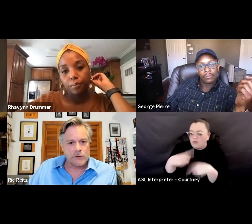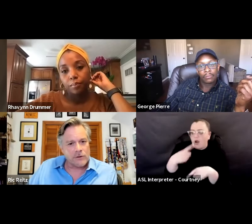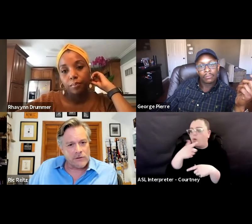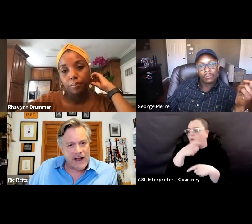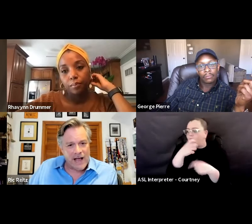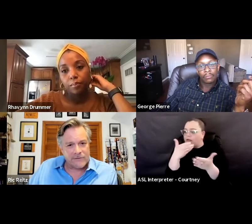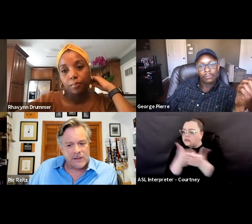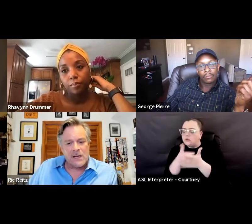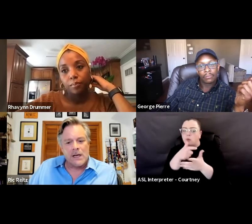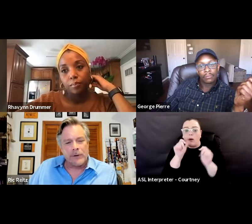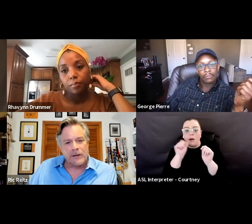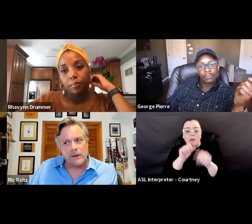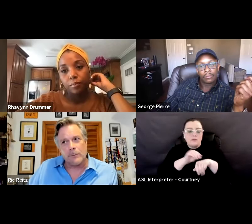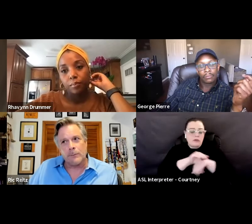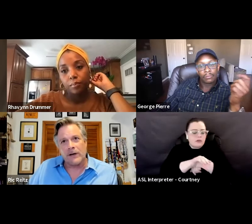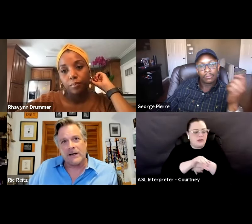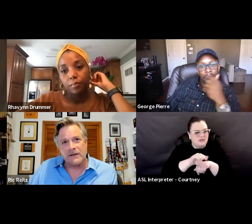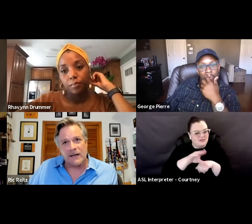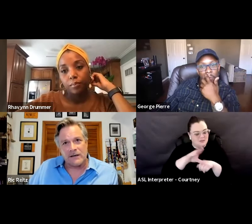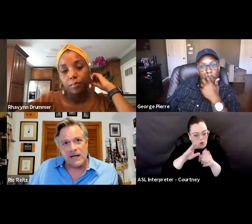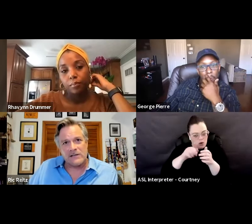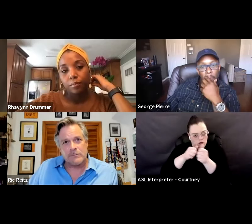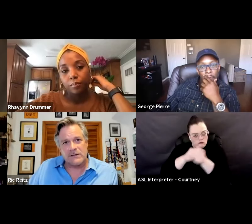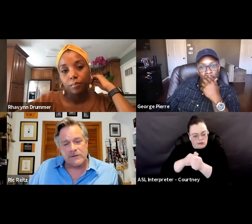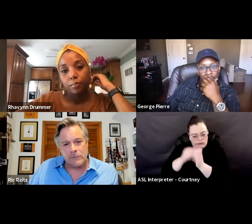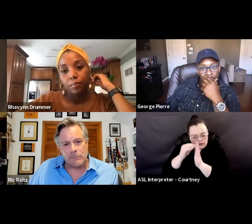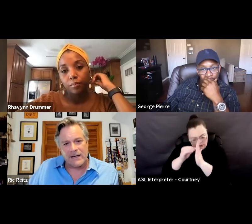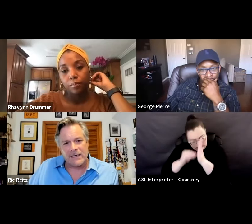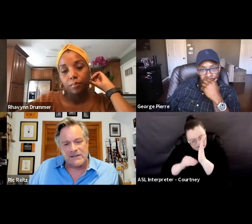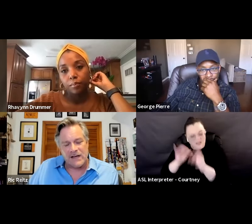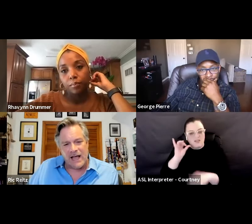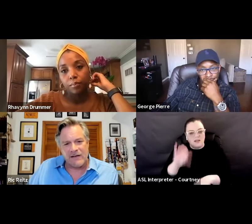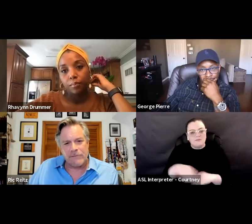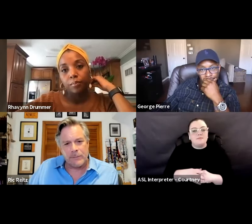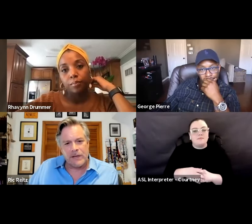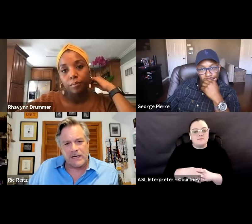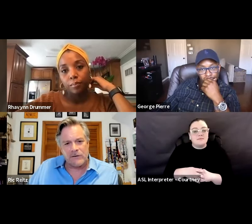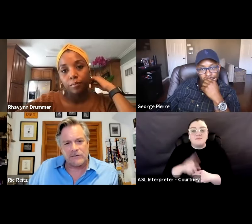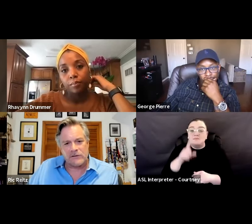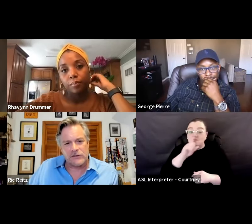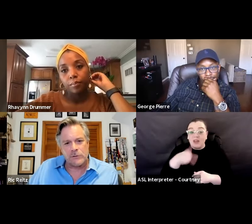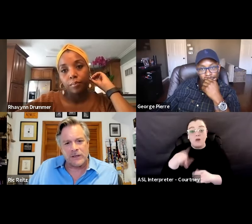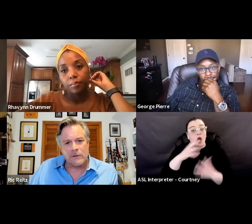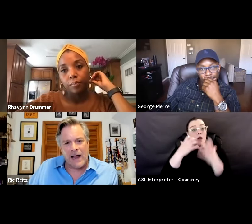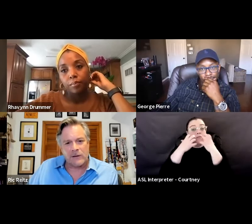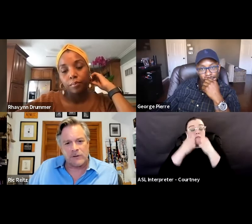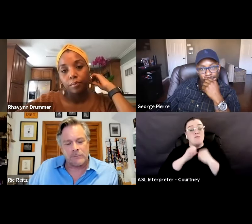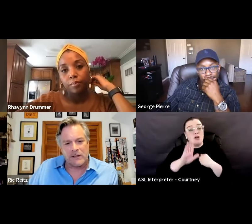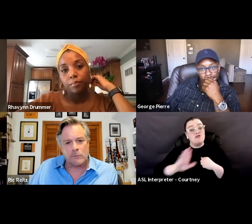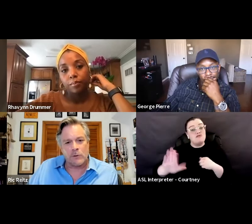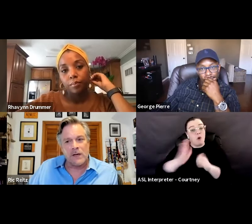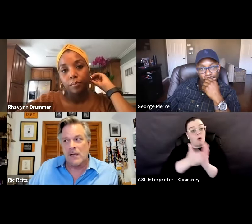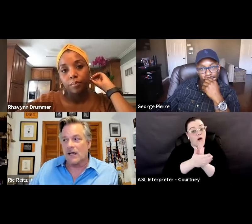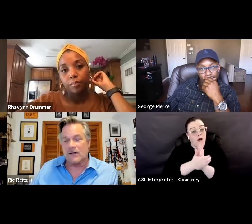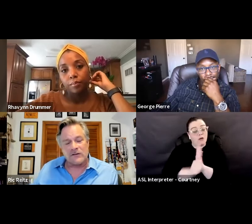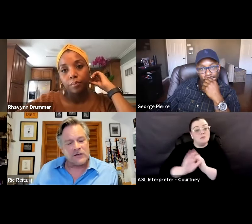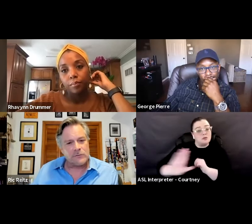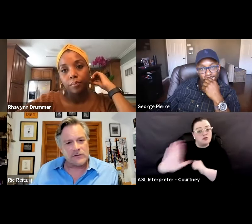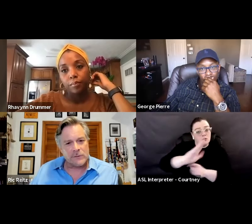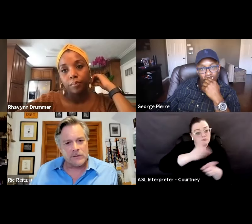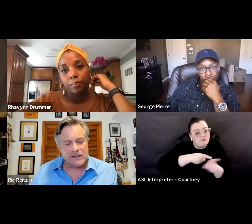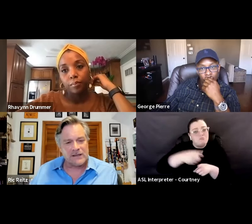and your craft, but in the acknowledgement of humanity to everybody else that you interact with, because we're